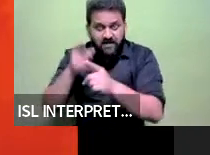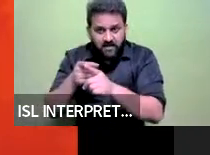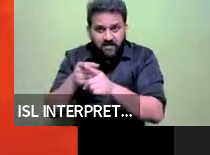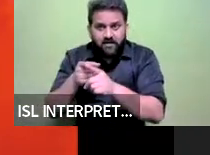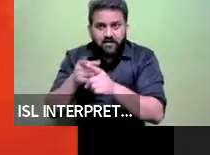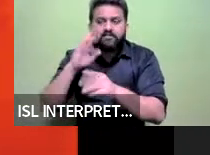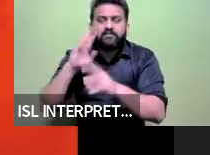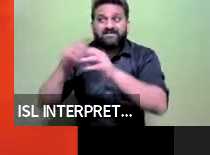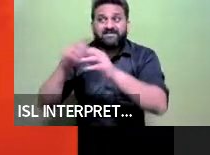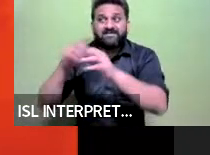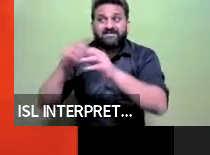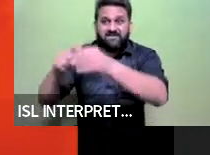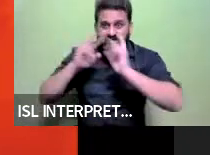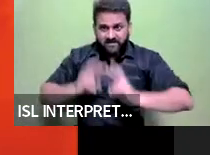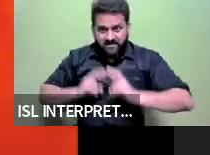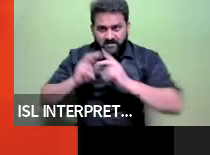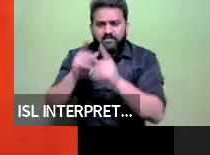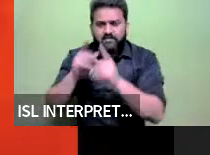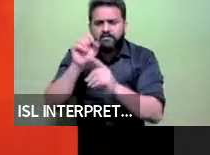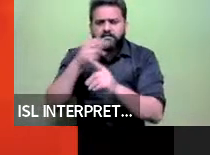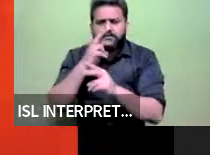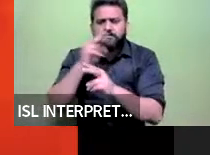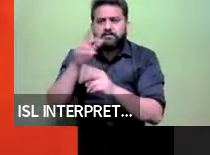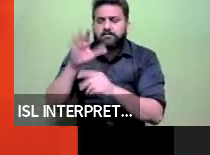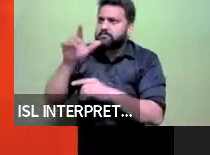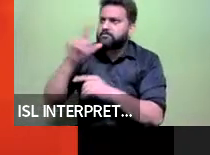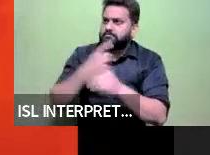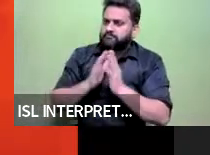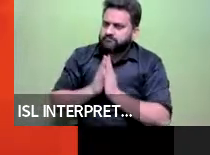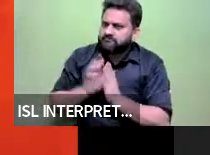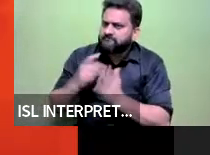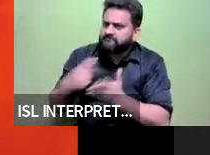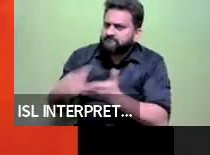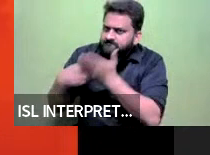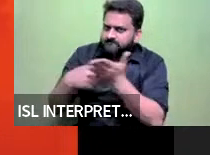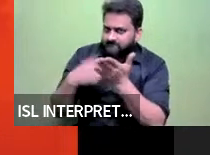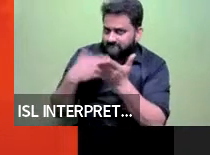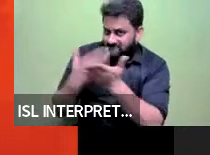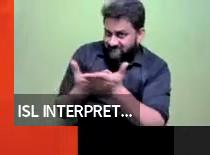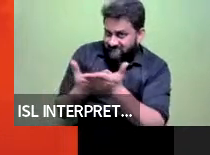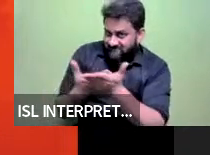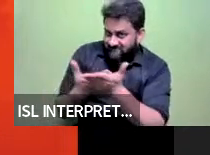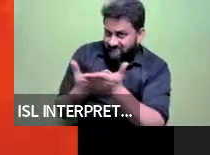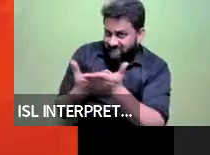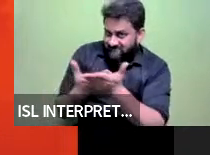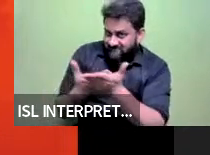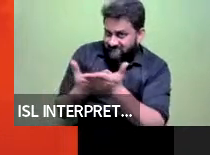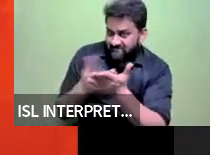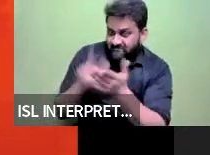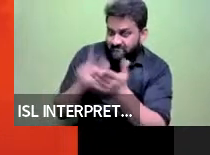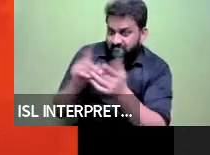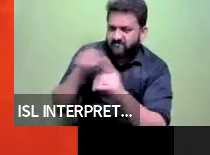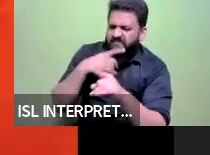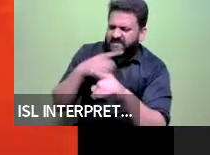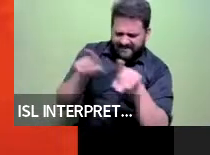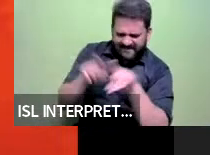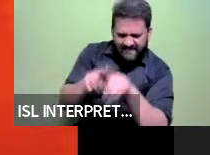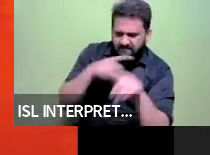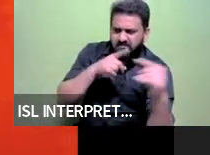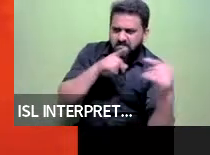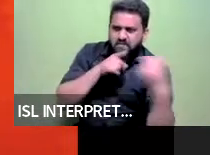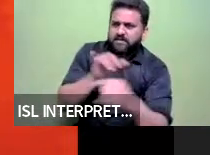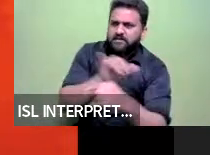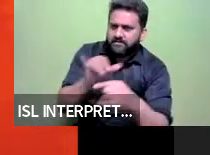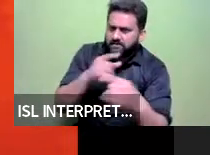asking the question, you can say that, Mr. Arbitrator, we are exactly arguing this point, and this is the exact reason why